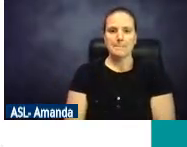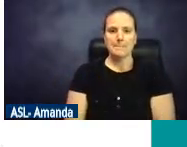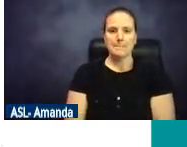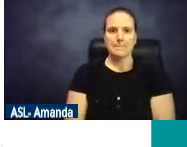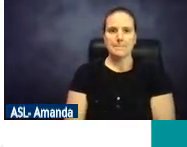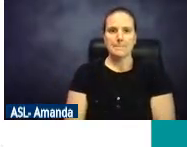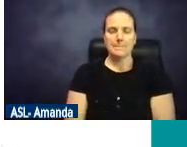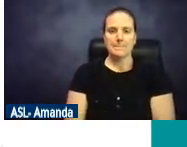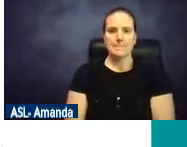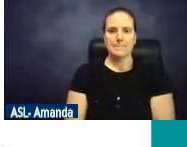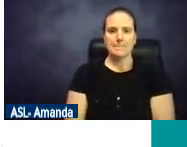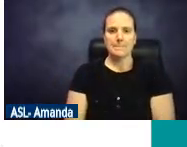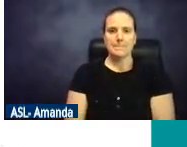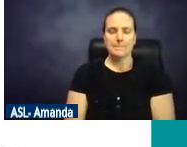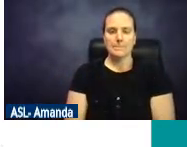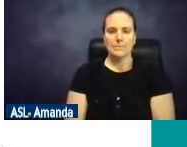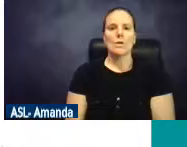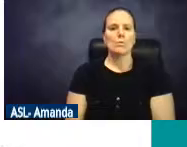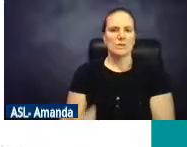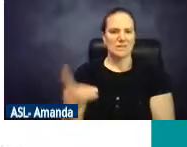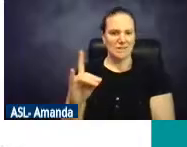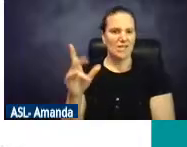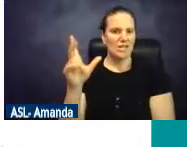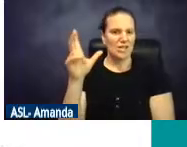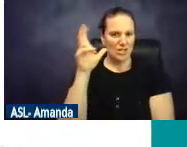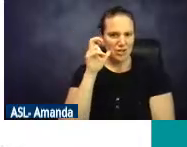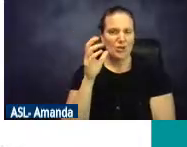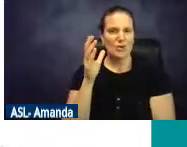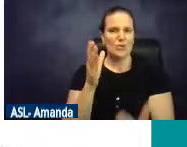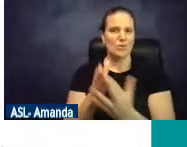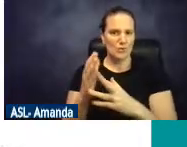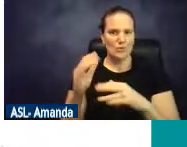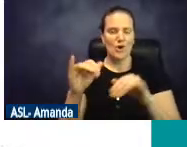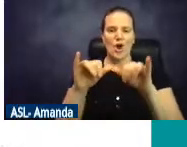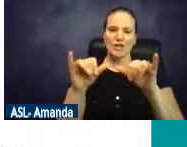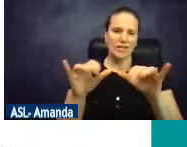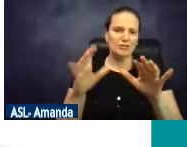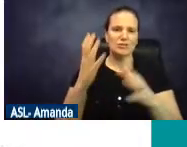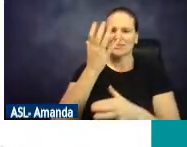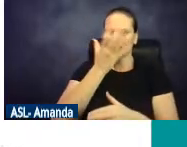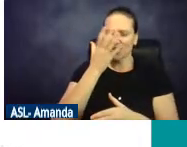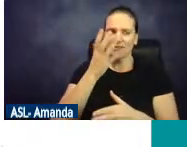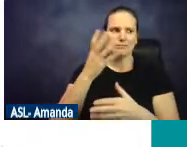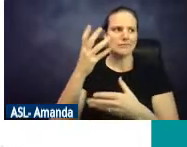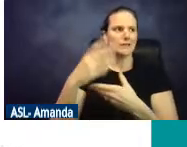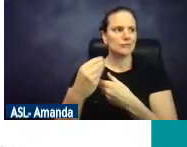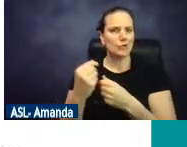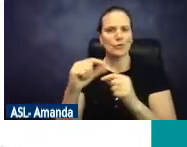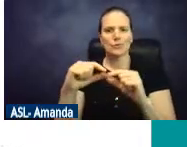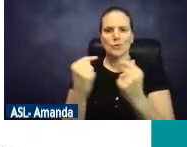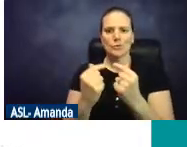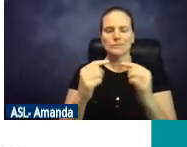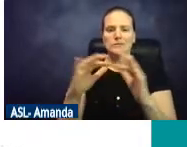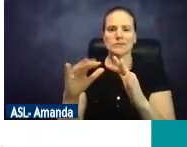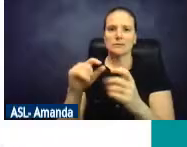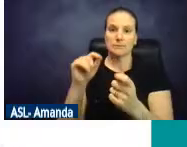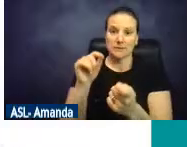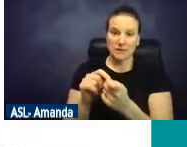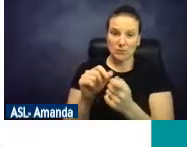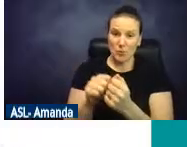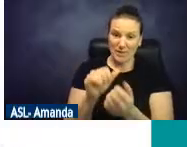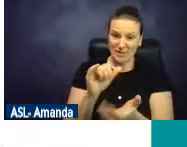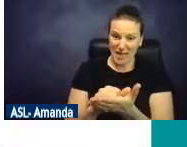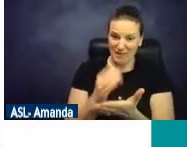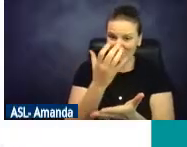Along the way, we've heard through the architecture and aesthetics from the external groups specific to architecture and